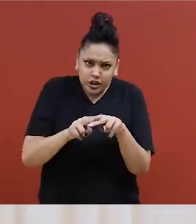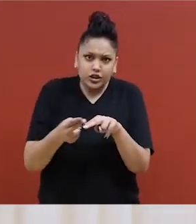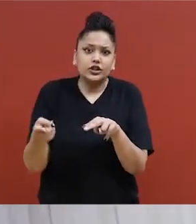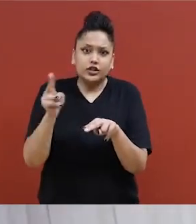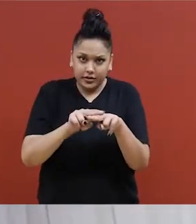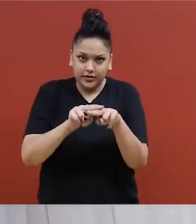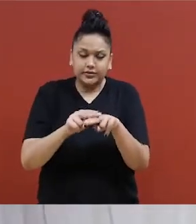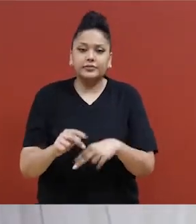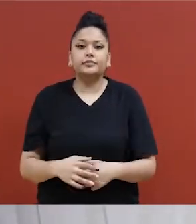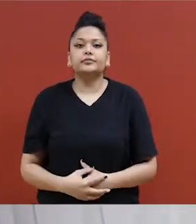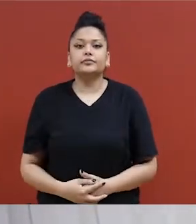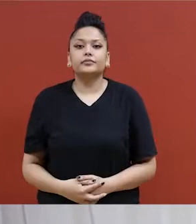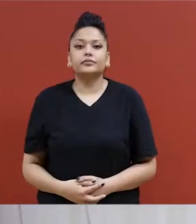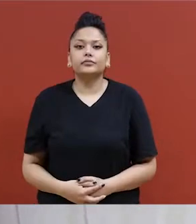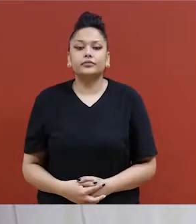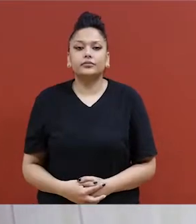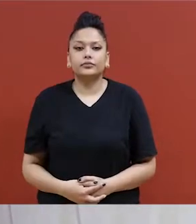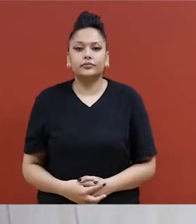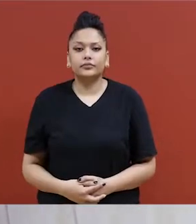3.